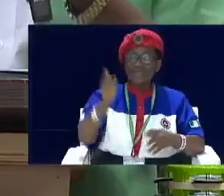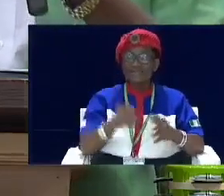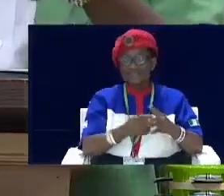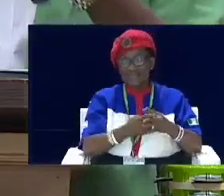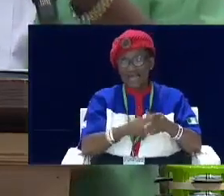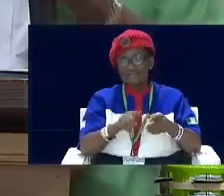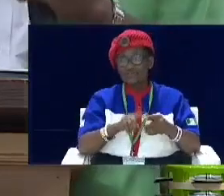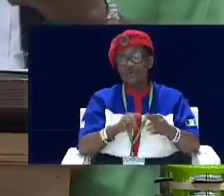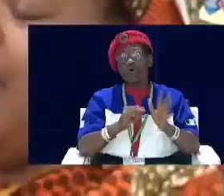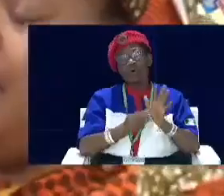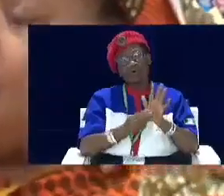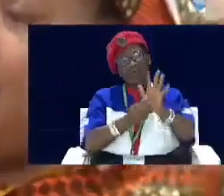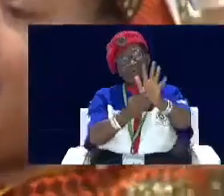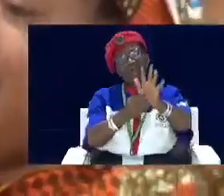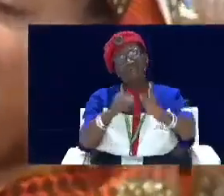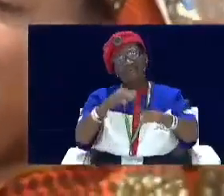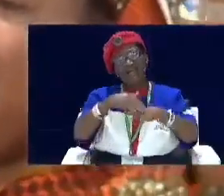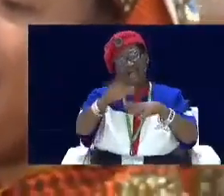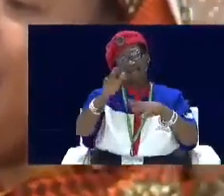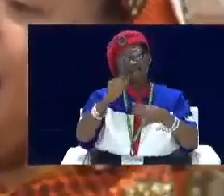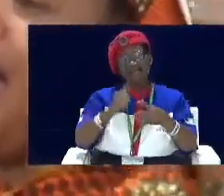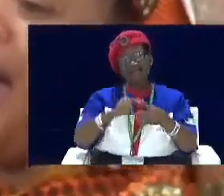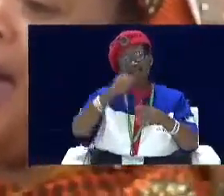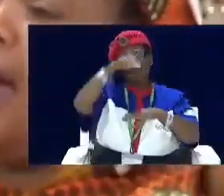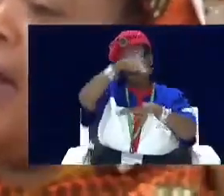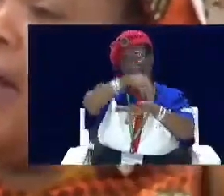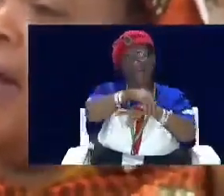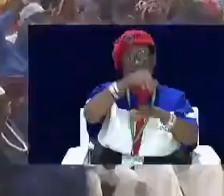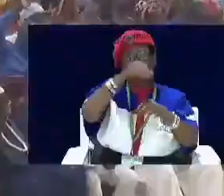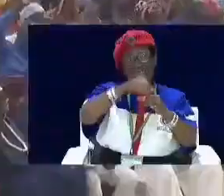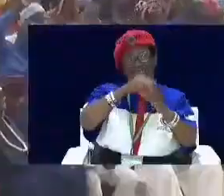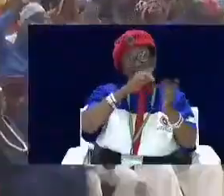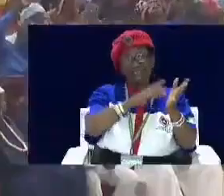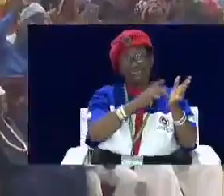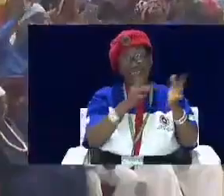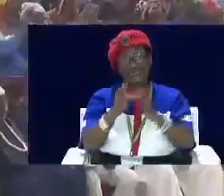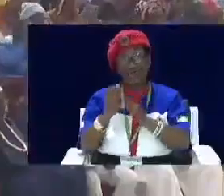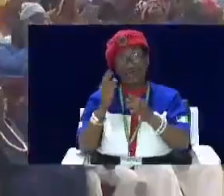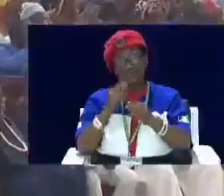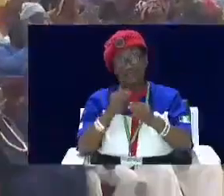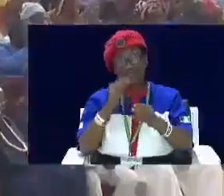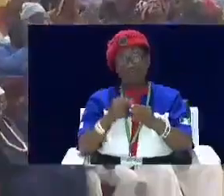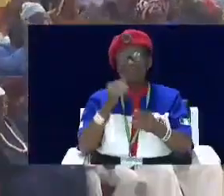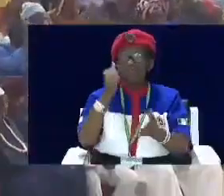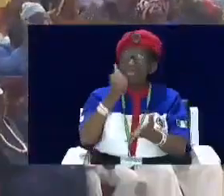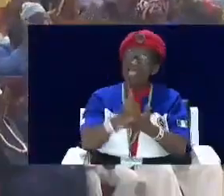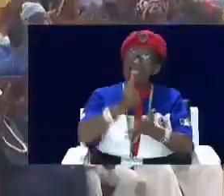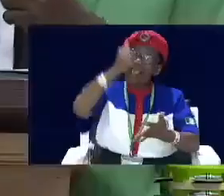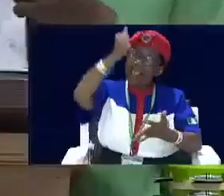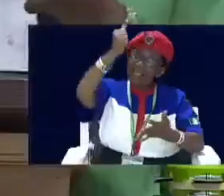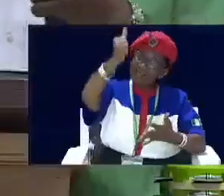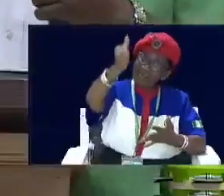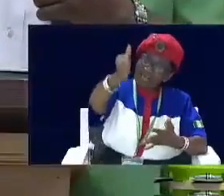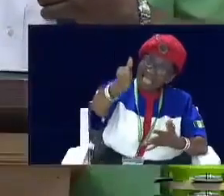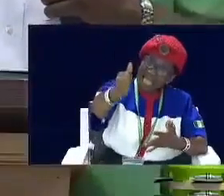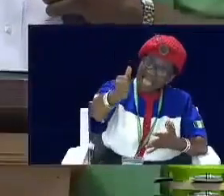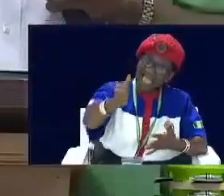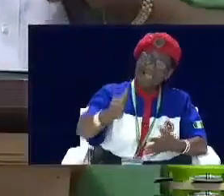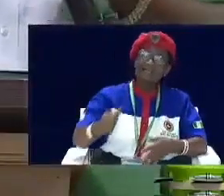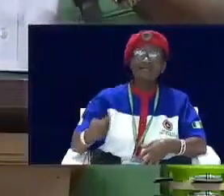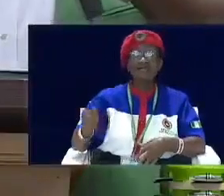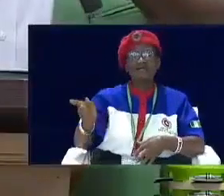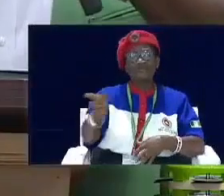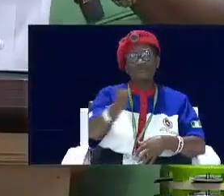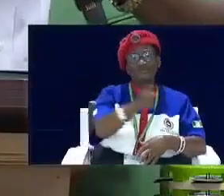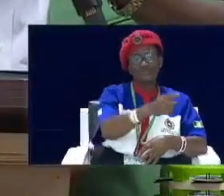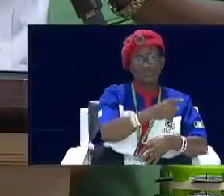manifest after tonight. Amen. Yo bere sini farahan lati oni lo. You